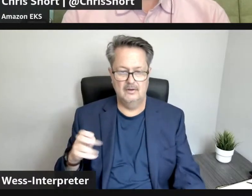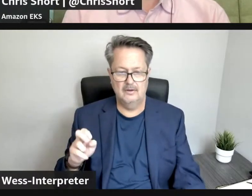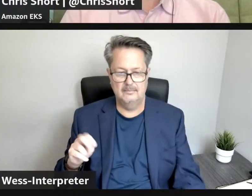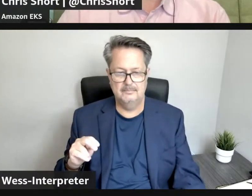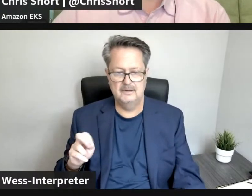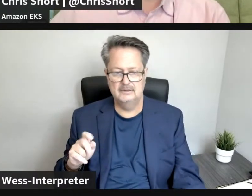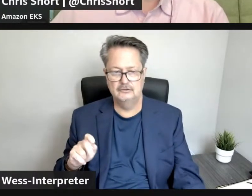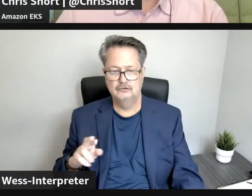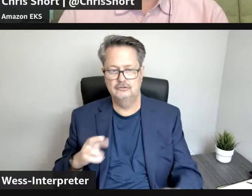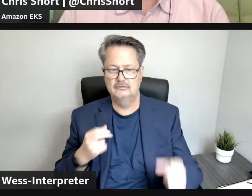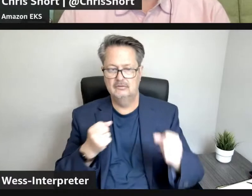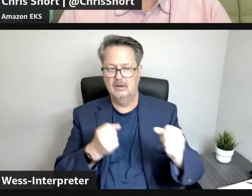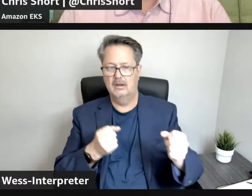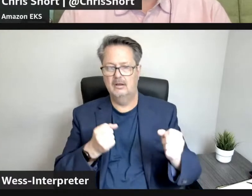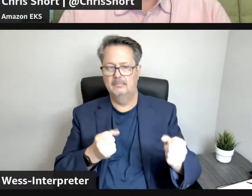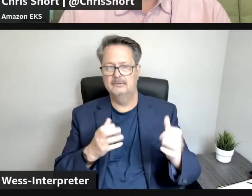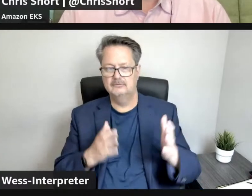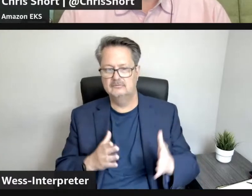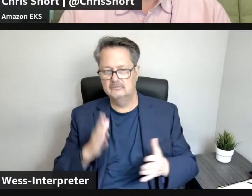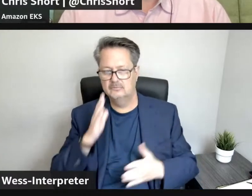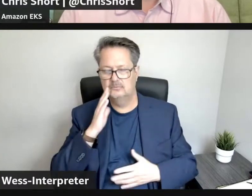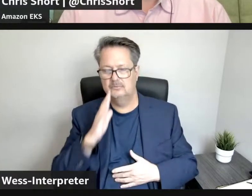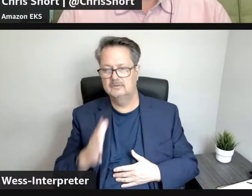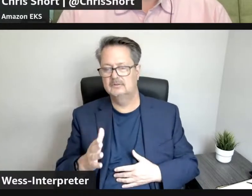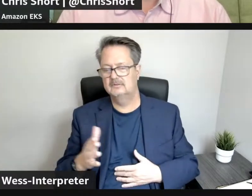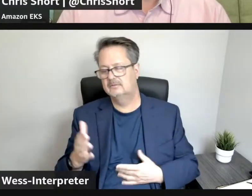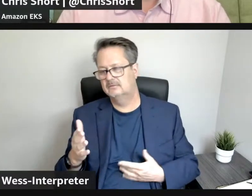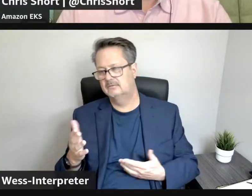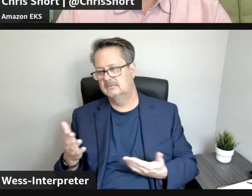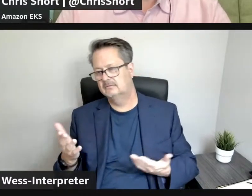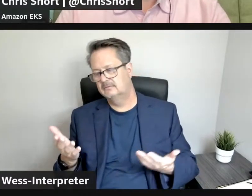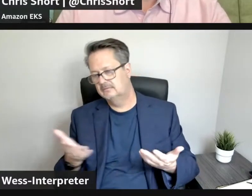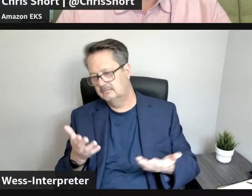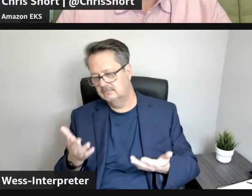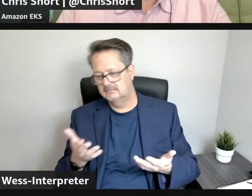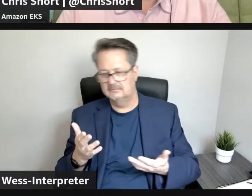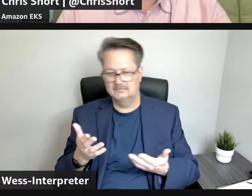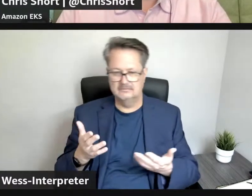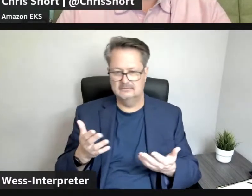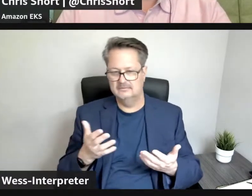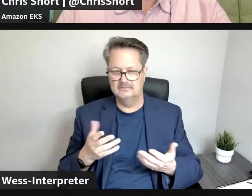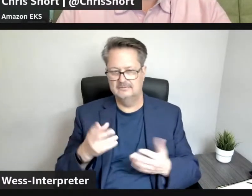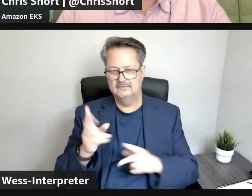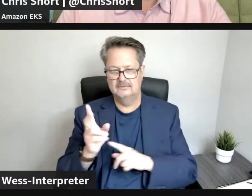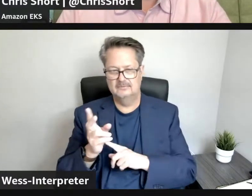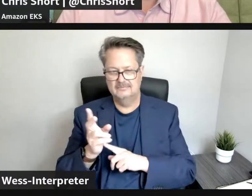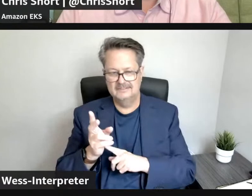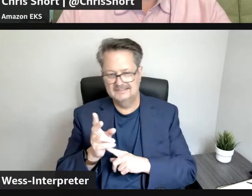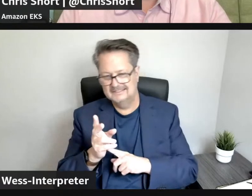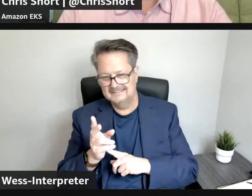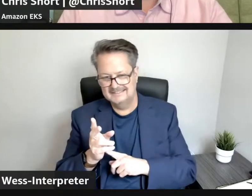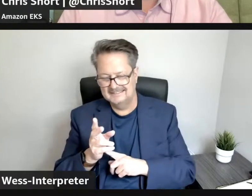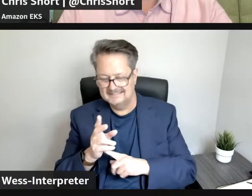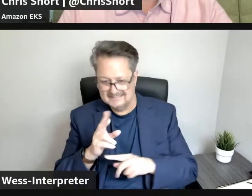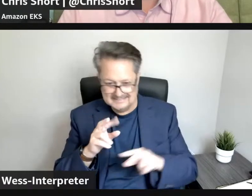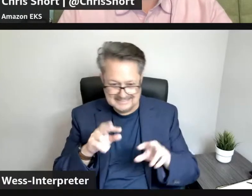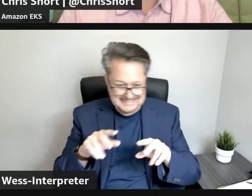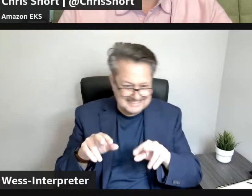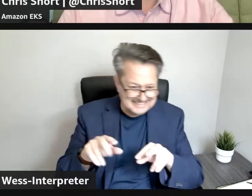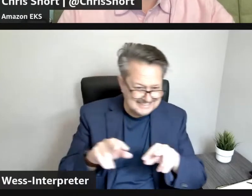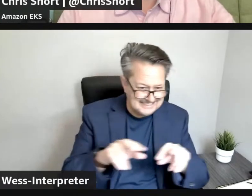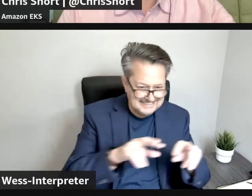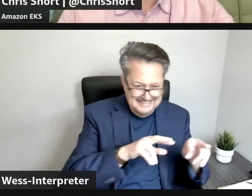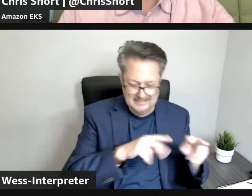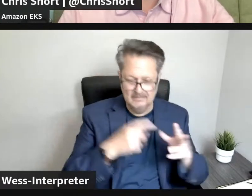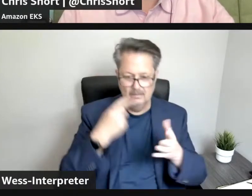and proactively encode and drain using. But you have those 2 minutes. So your workload needs to respond to those SIG terms and make sure it can